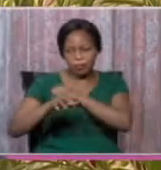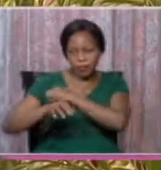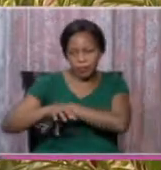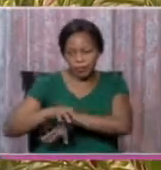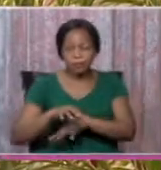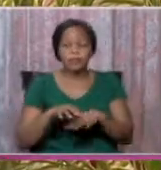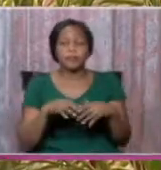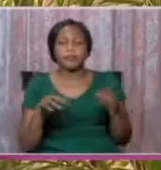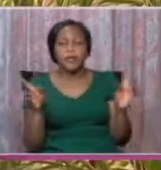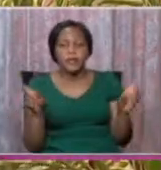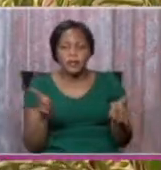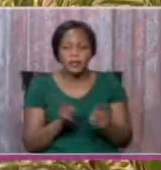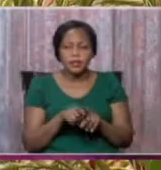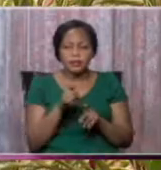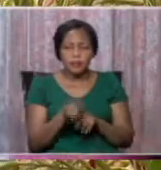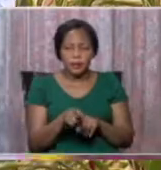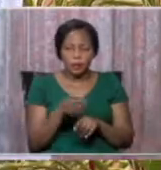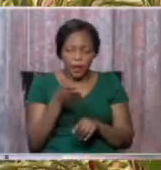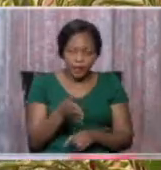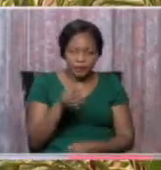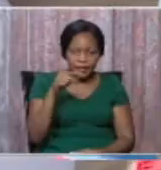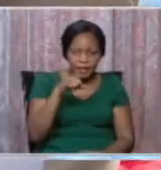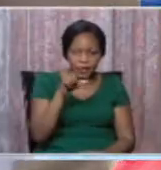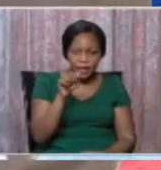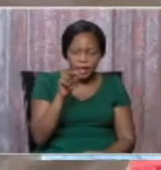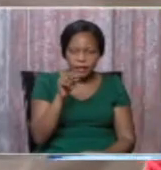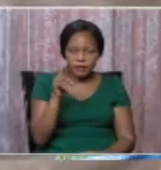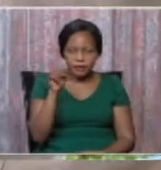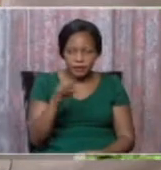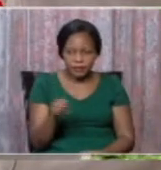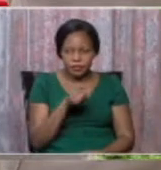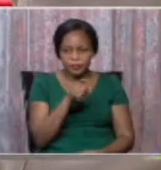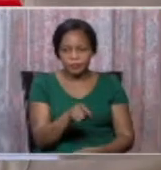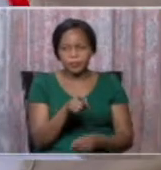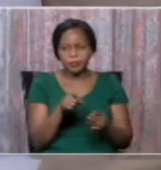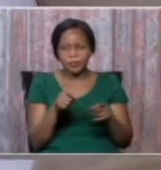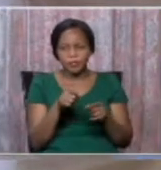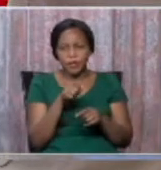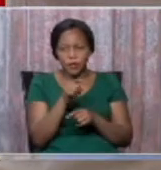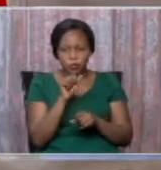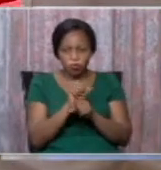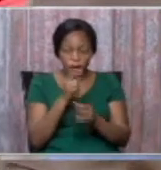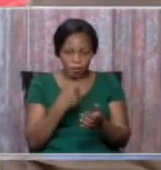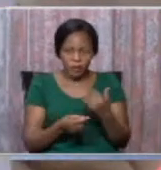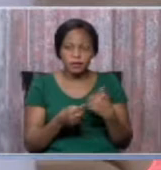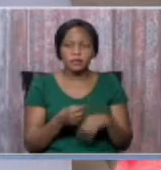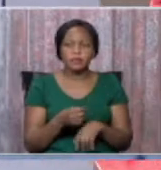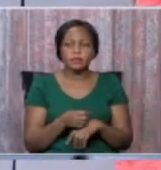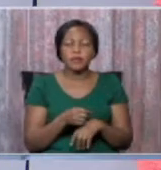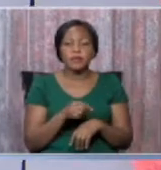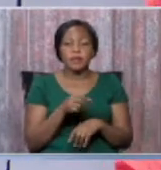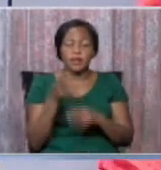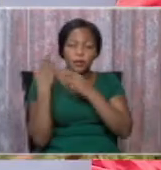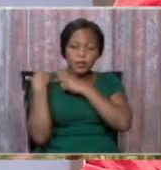to name here. Then there are also the changes of the arms. The arms enlarges. So here we have